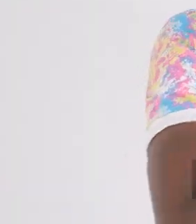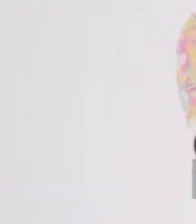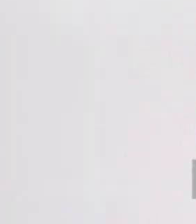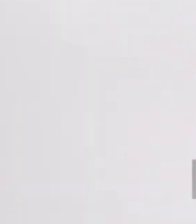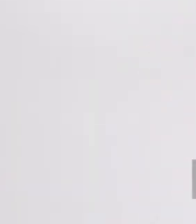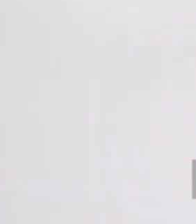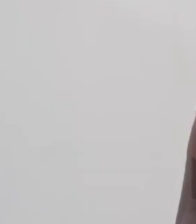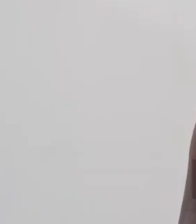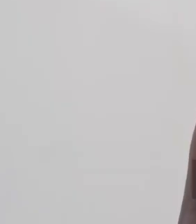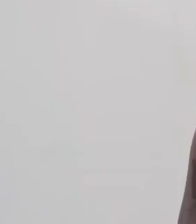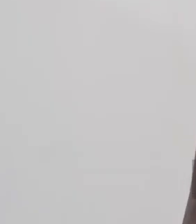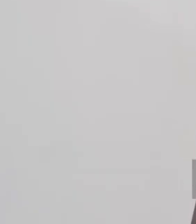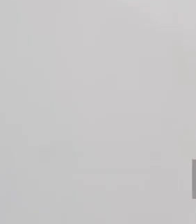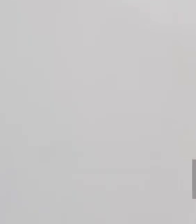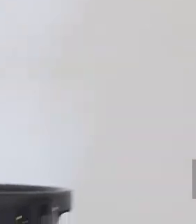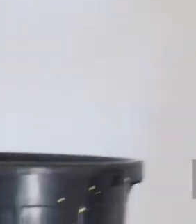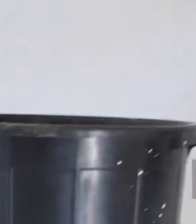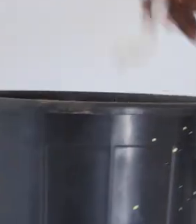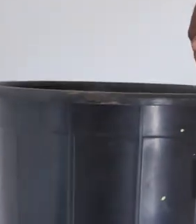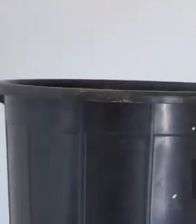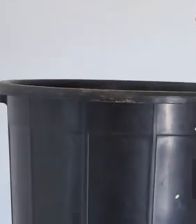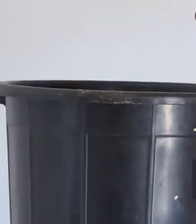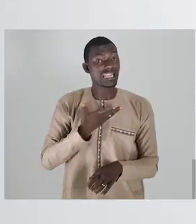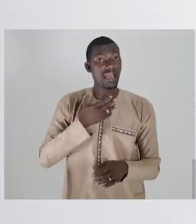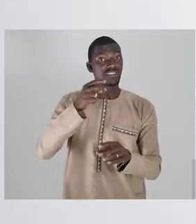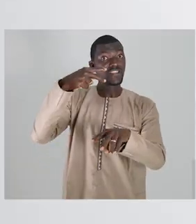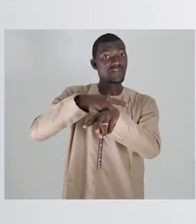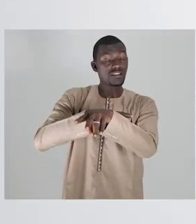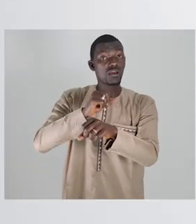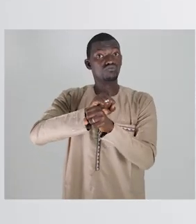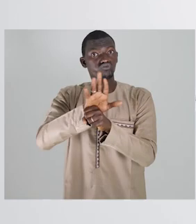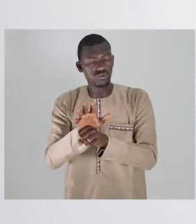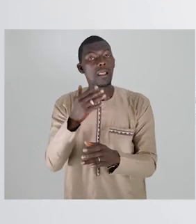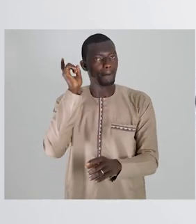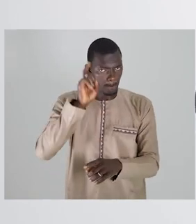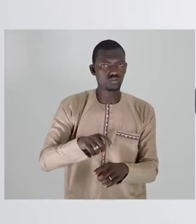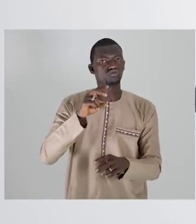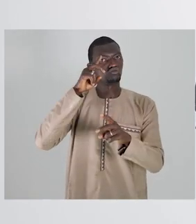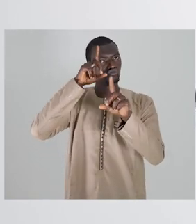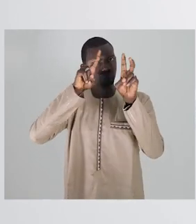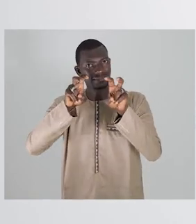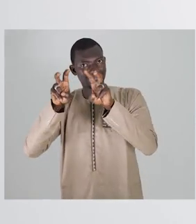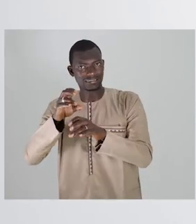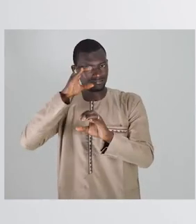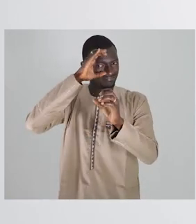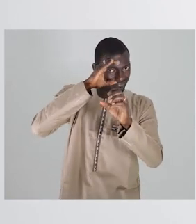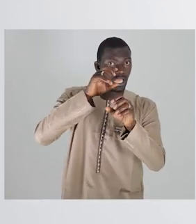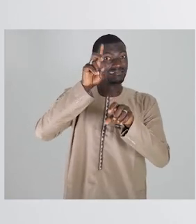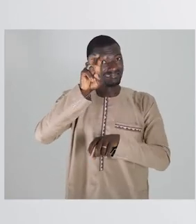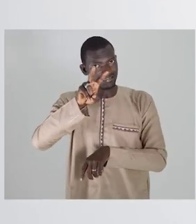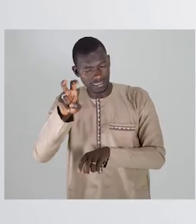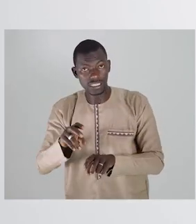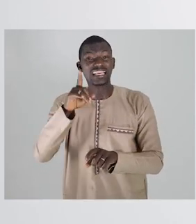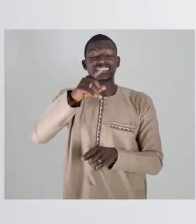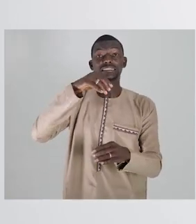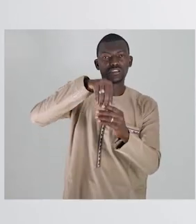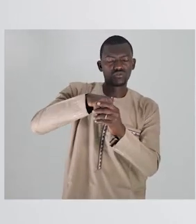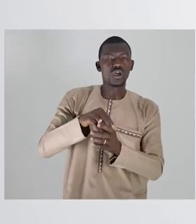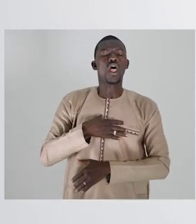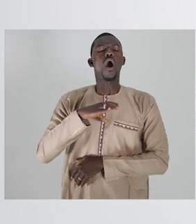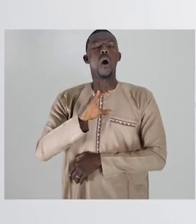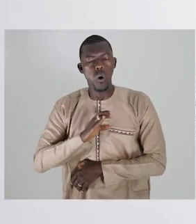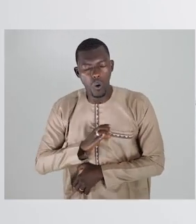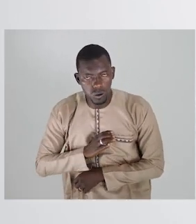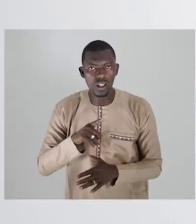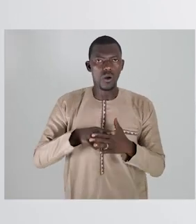sanni musuwar bi be pare nga raxas sa loxo wa ñu né buñ dé jégué nit yu fébar naka lañuy def be xam ku am jangoro ci ni ngay mëna